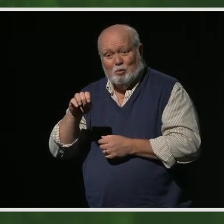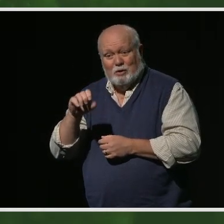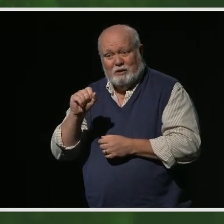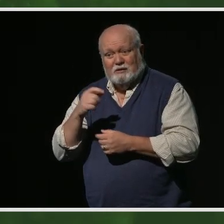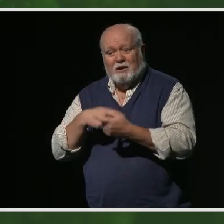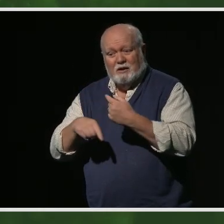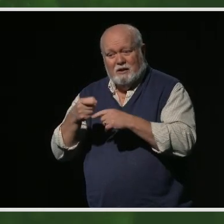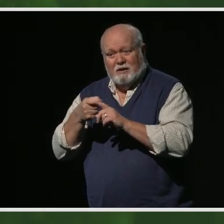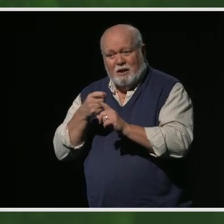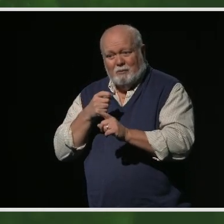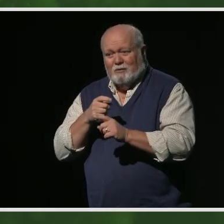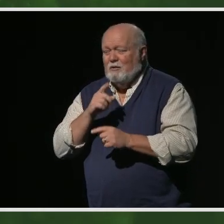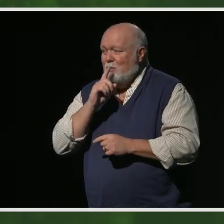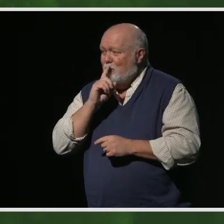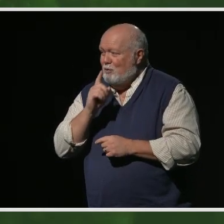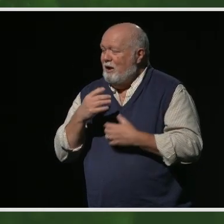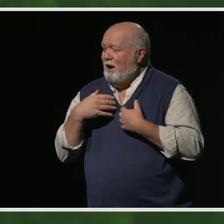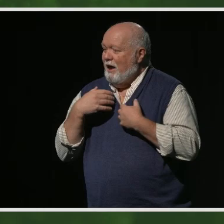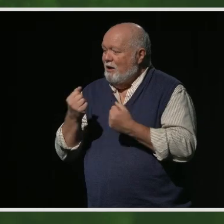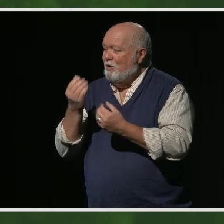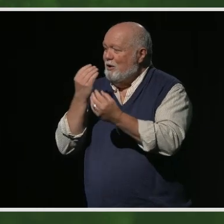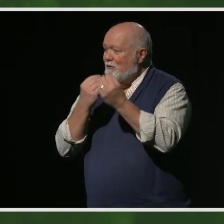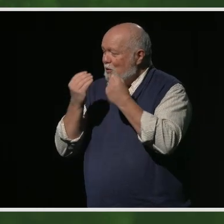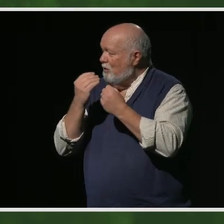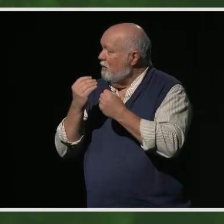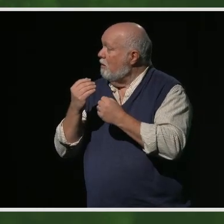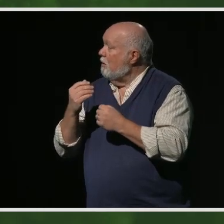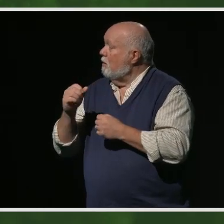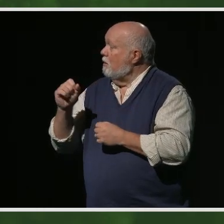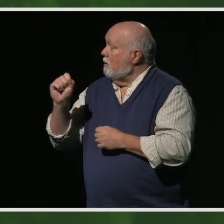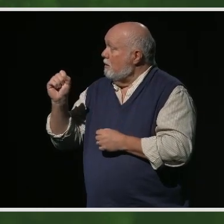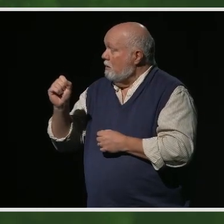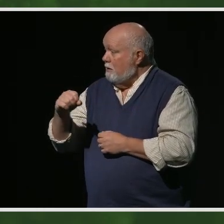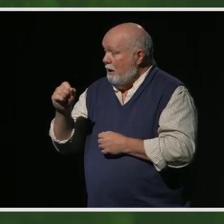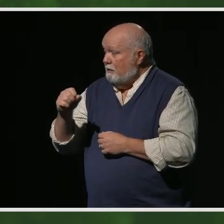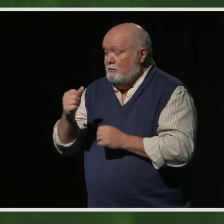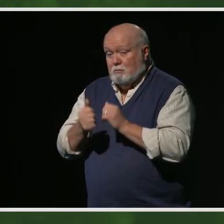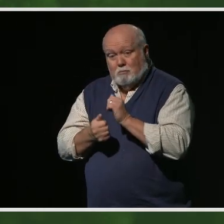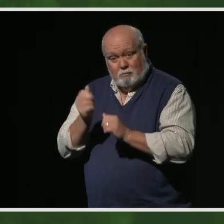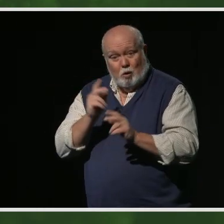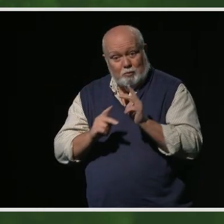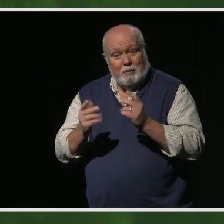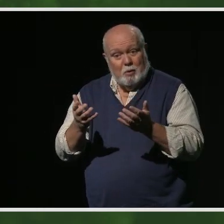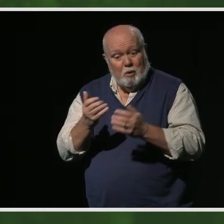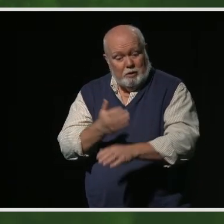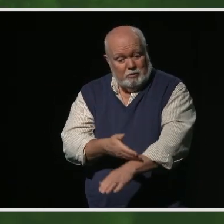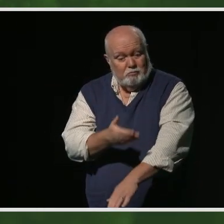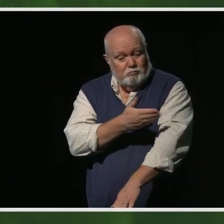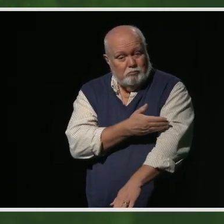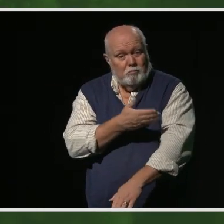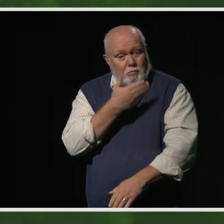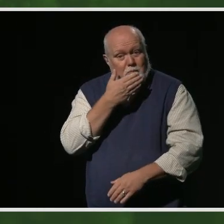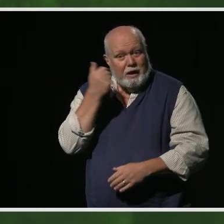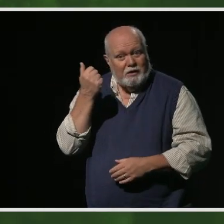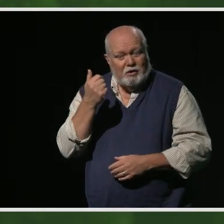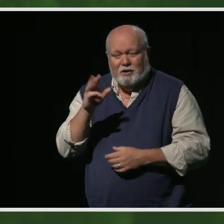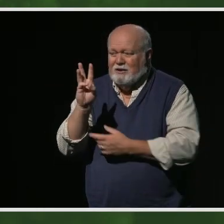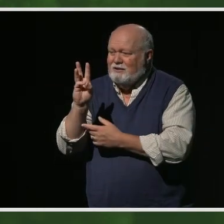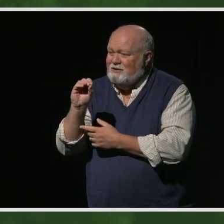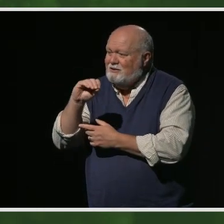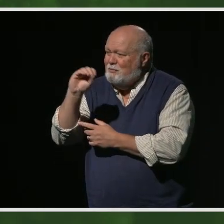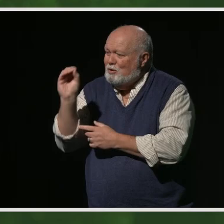whole foods. Yet, most of us want better. 60% of families want more